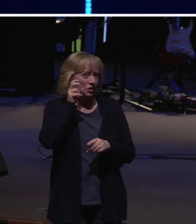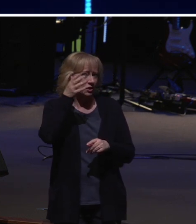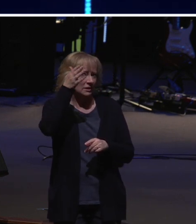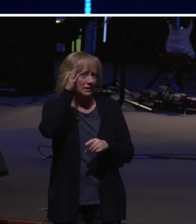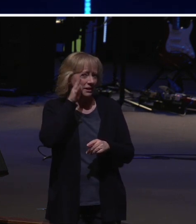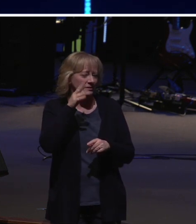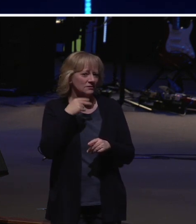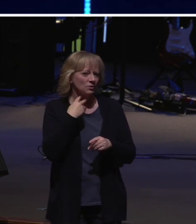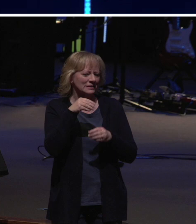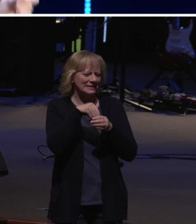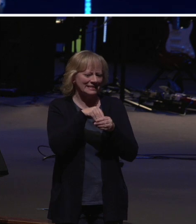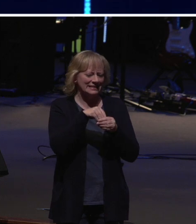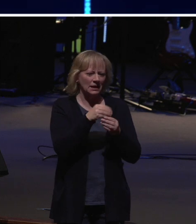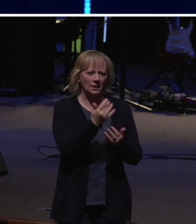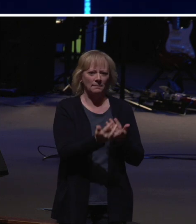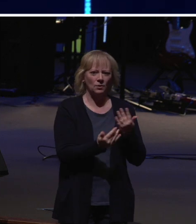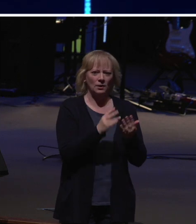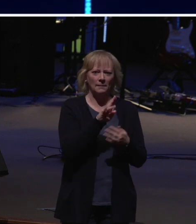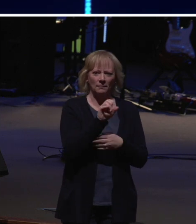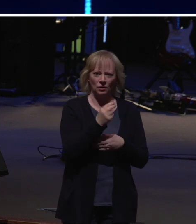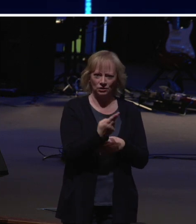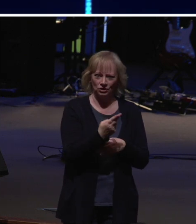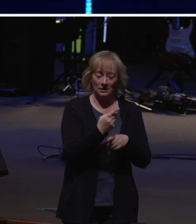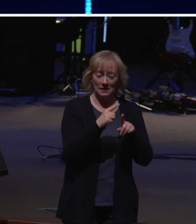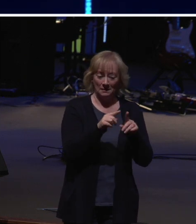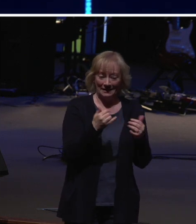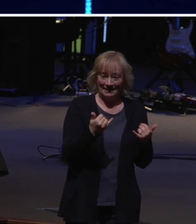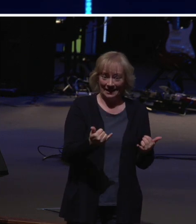bush. But now,